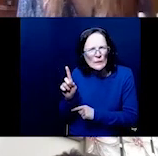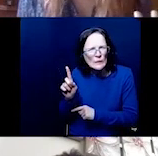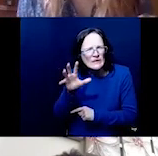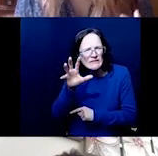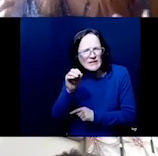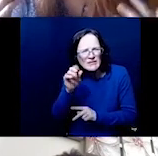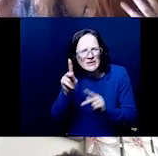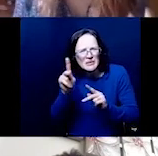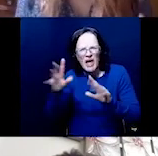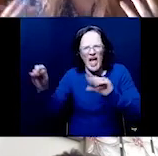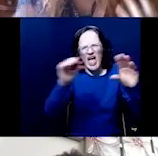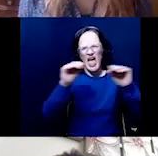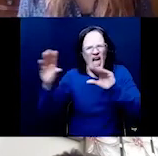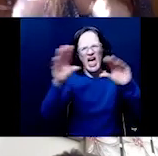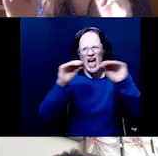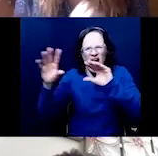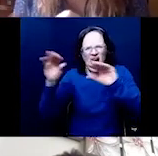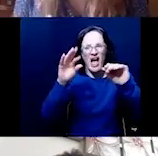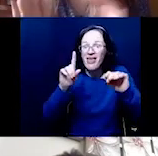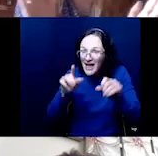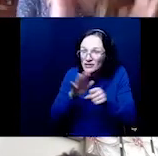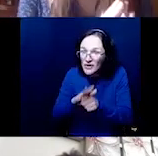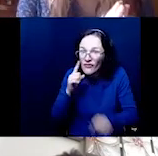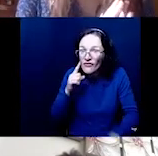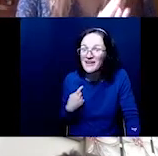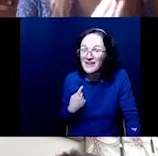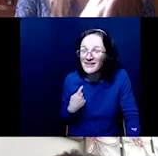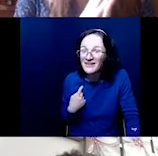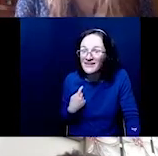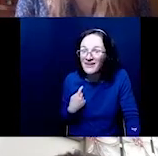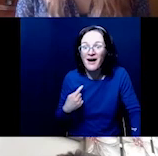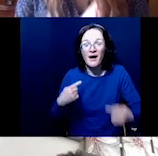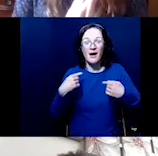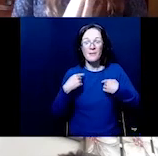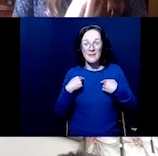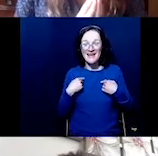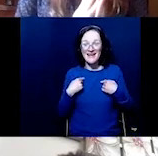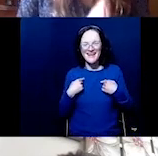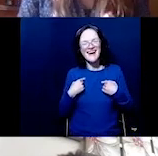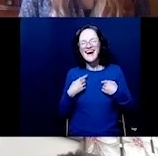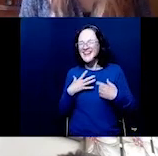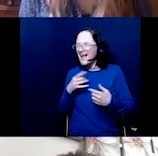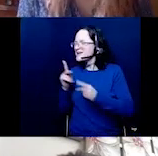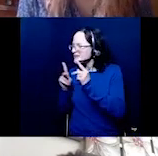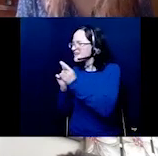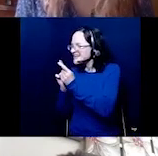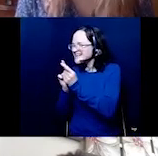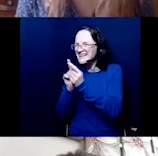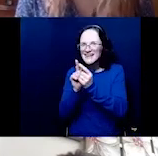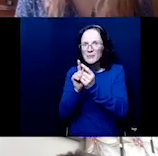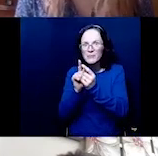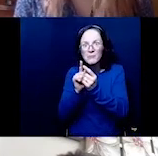are saying. It was very stressful. And once I switched to online classes, I realized how big of a stress it was